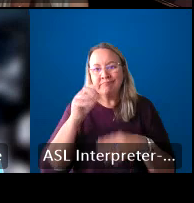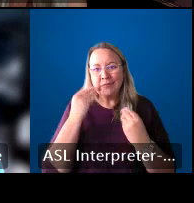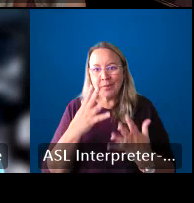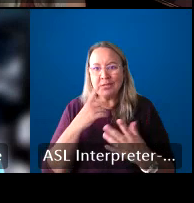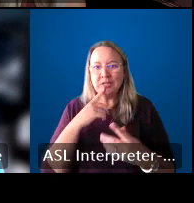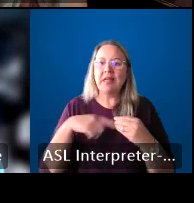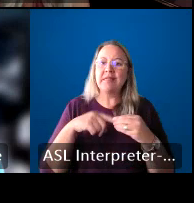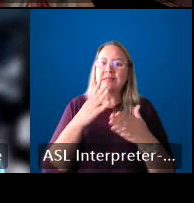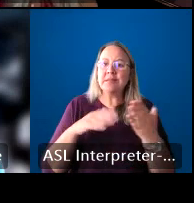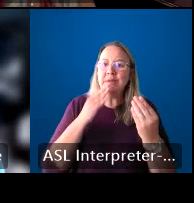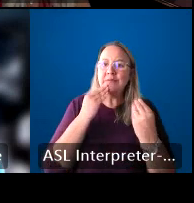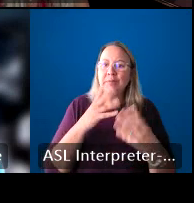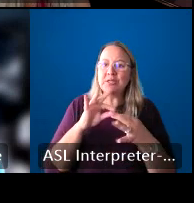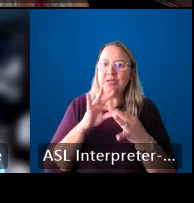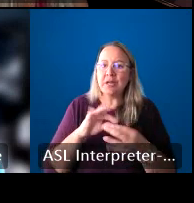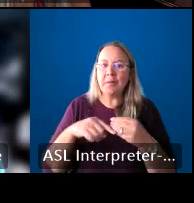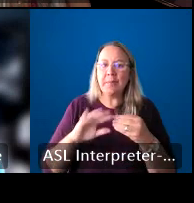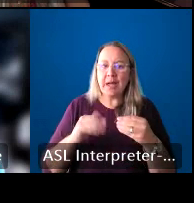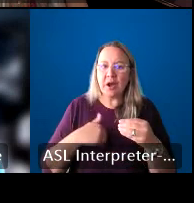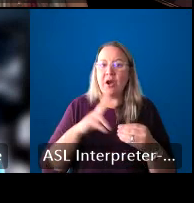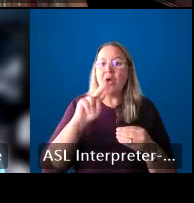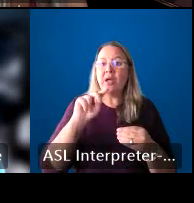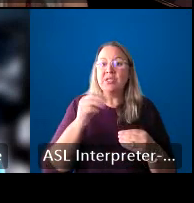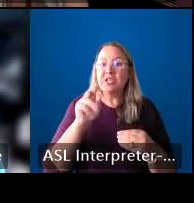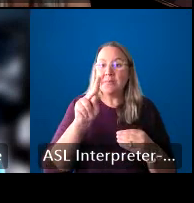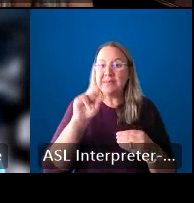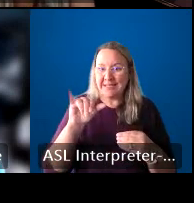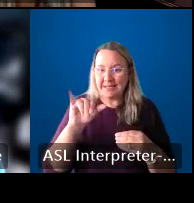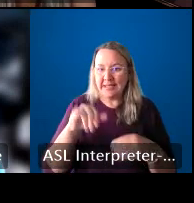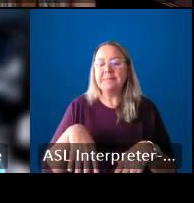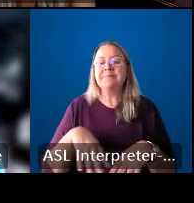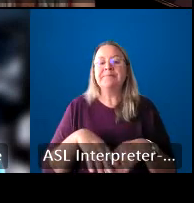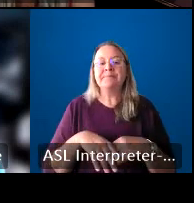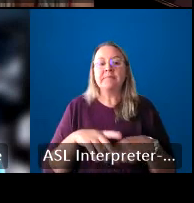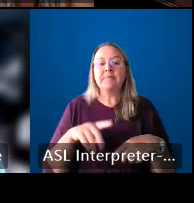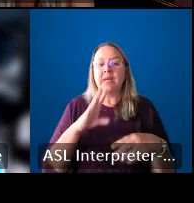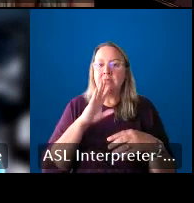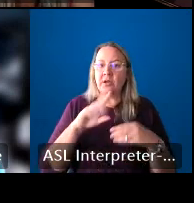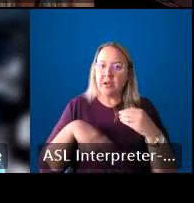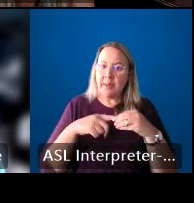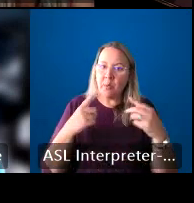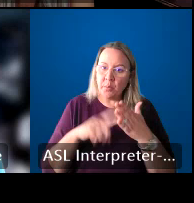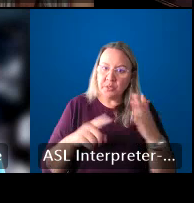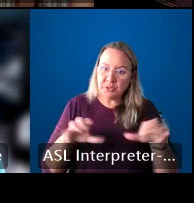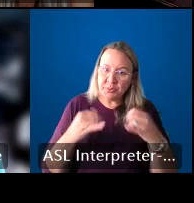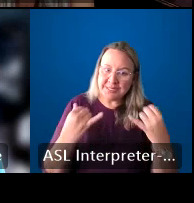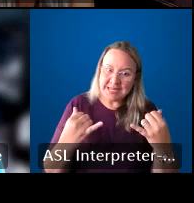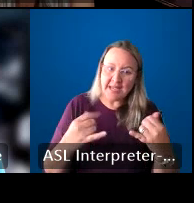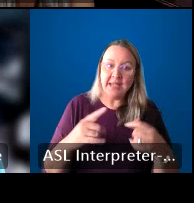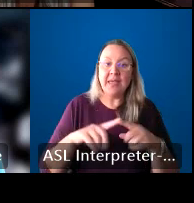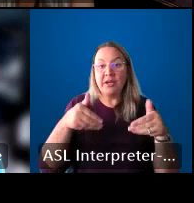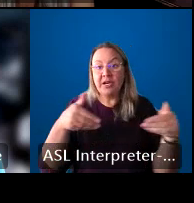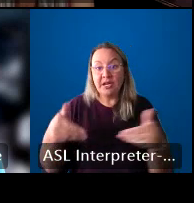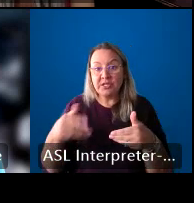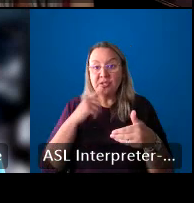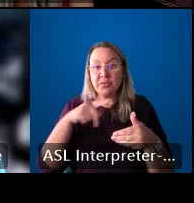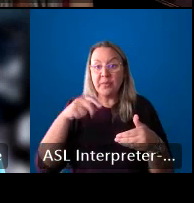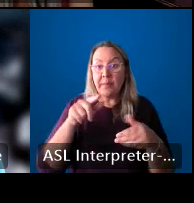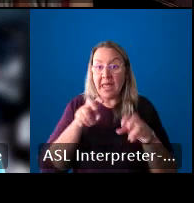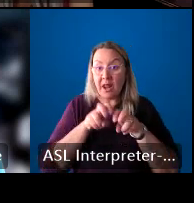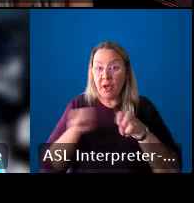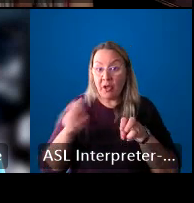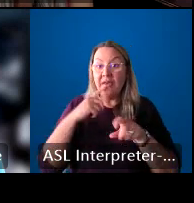all a little insight about our Unchained Kentucky campaign, an overview of today's webinar, an introduction to today's panelists,